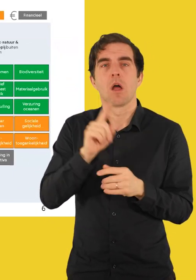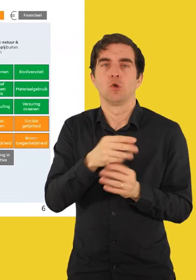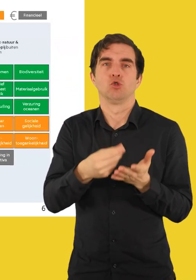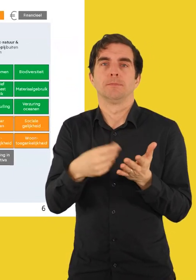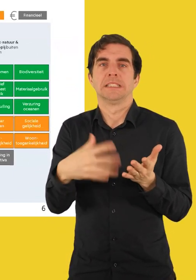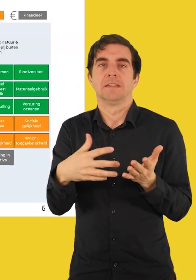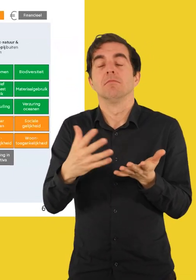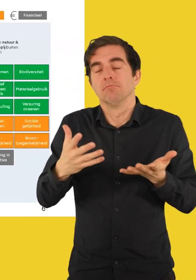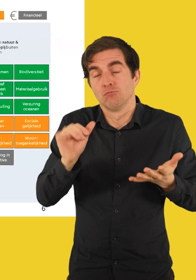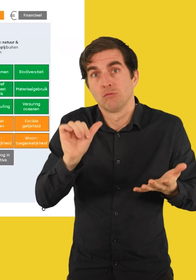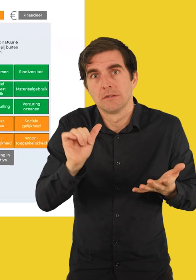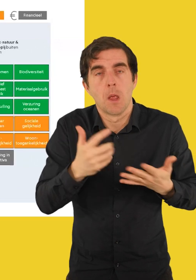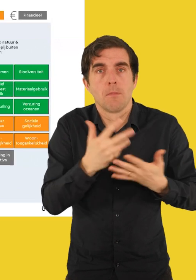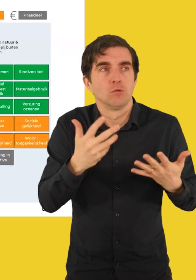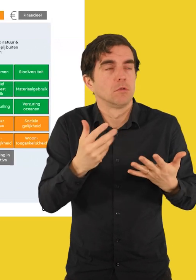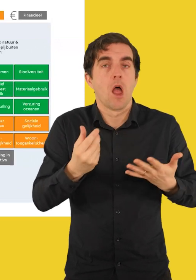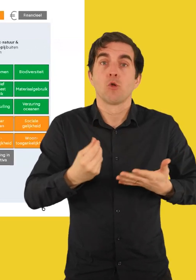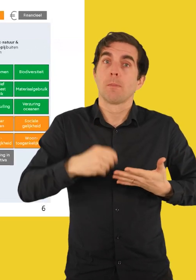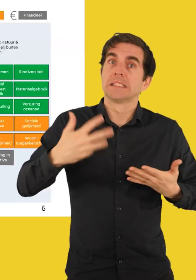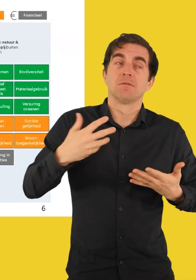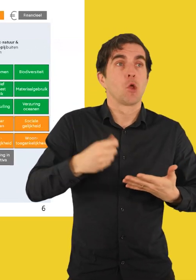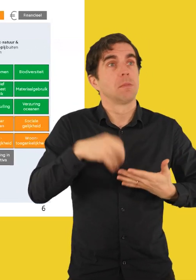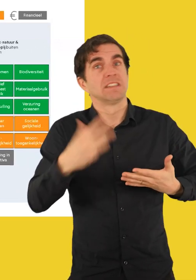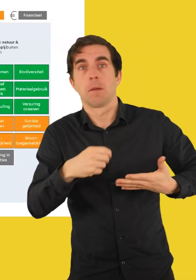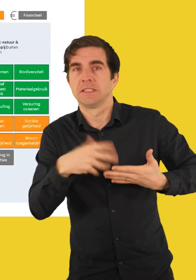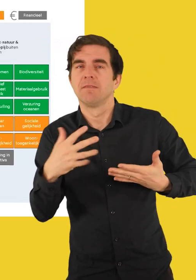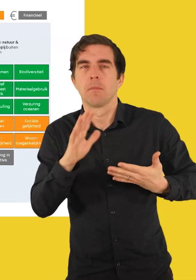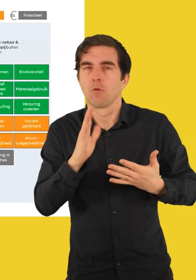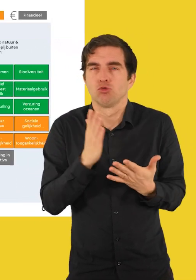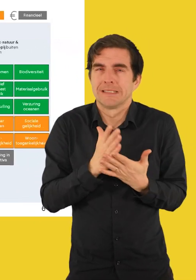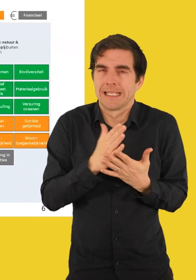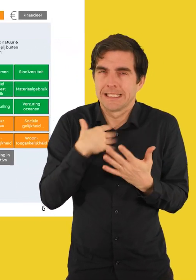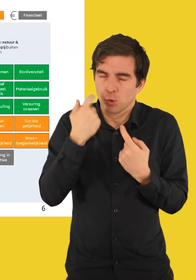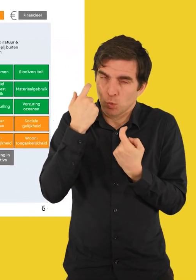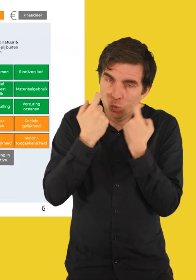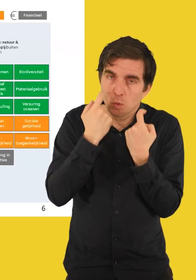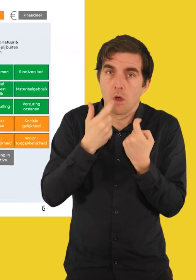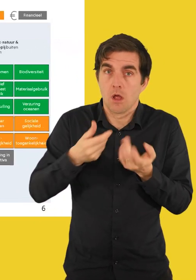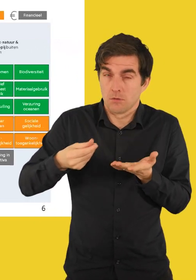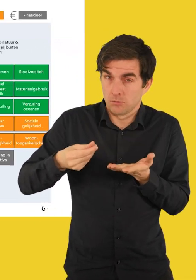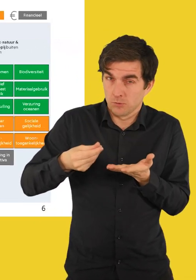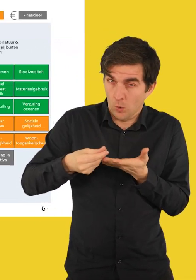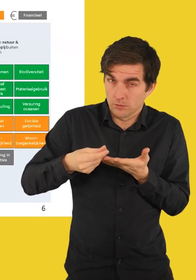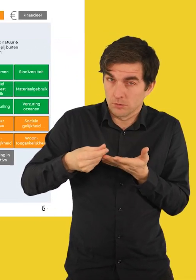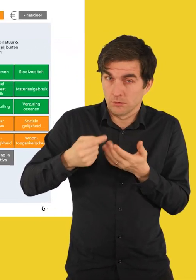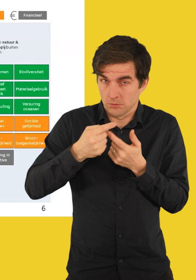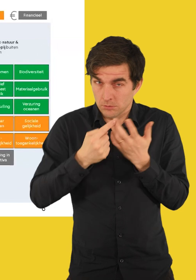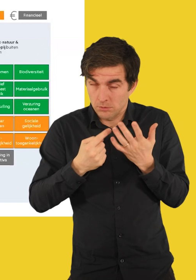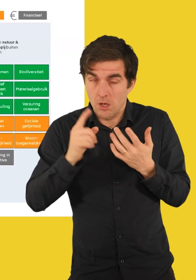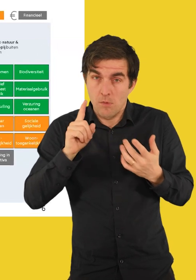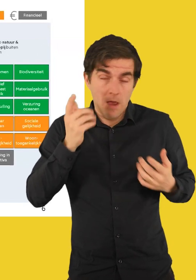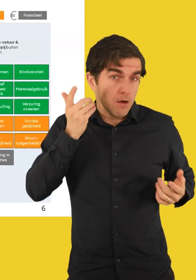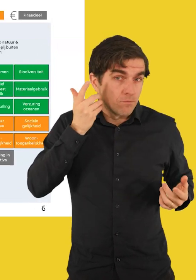is too expensive. Mostly it's too expensive. But if you take into account the cost that you are avoiding